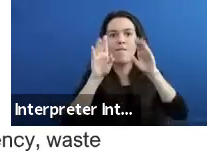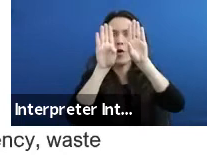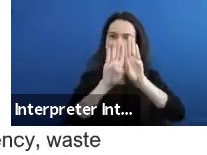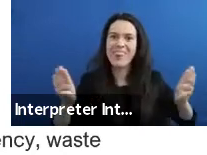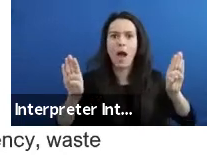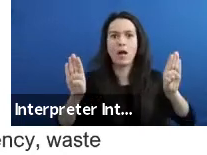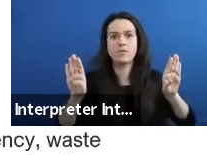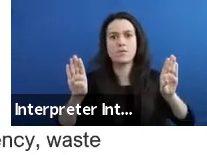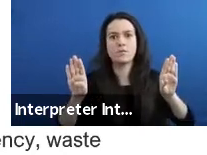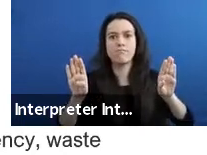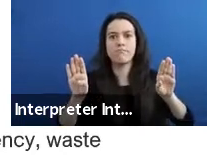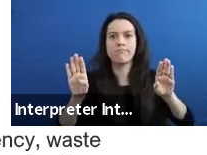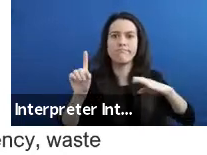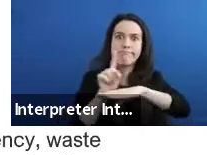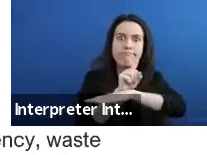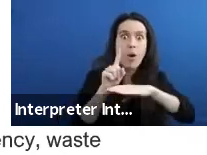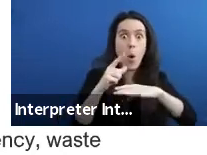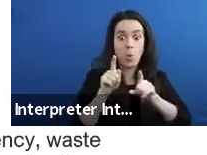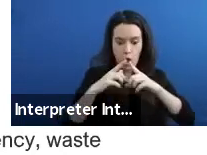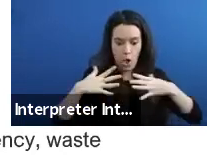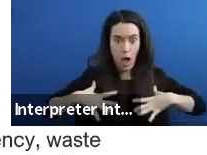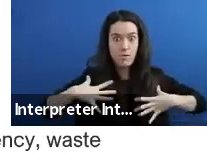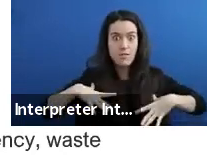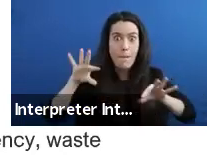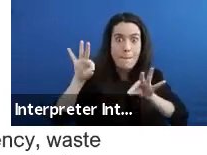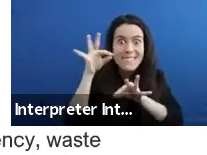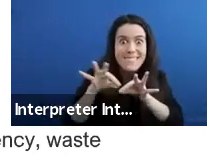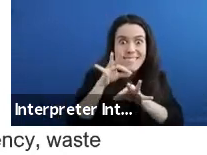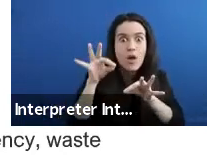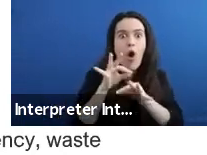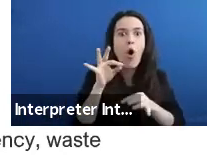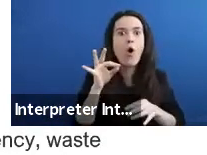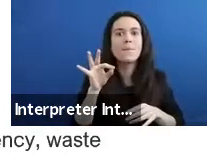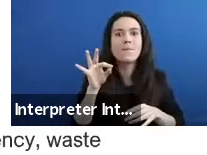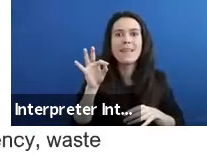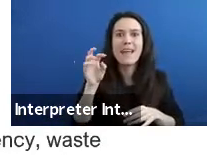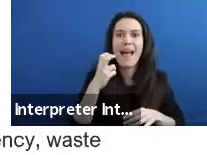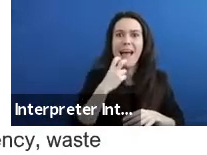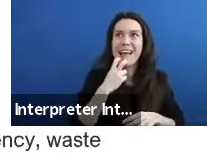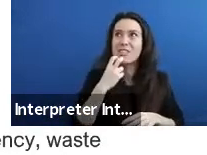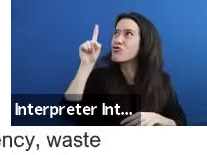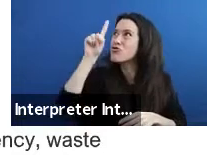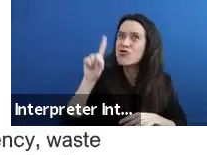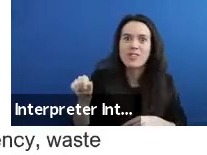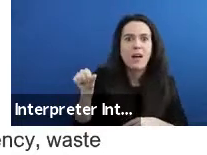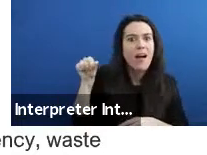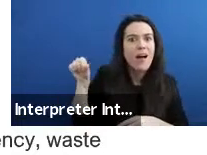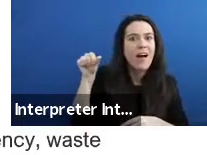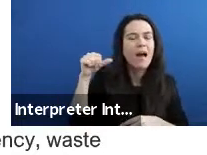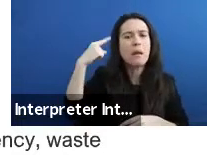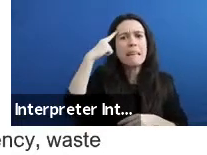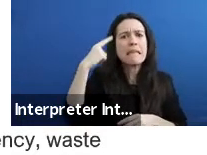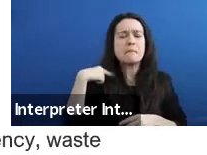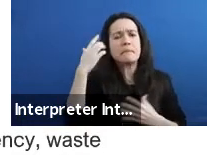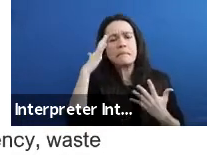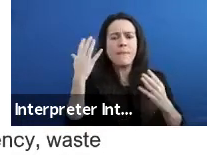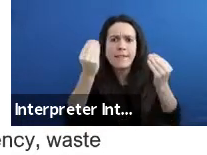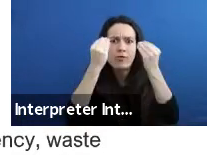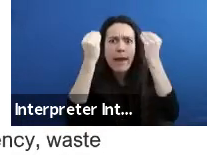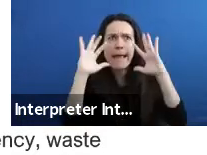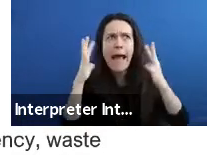the, for instance, the costumes or the electrical gear. So we know that we need more training and awareness raising